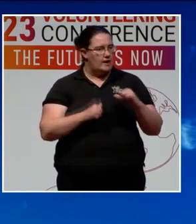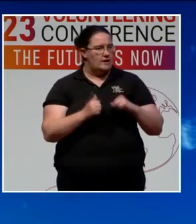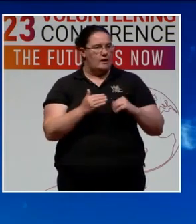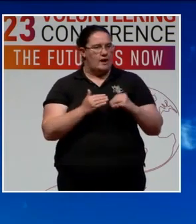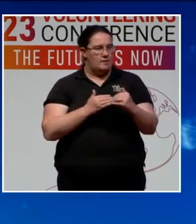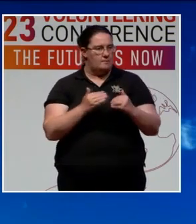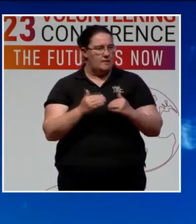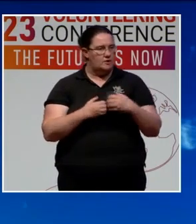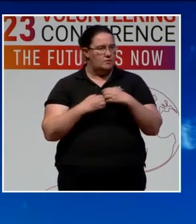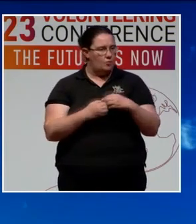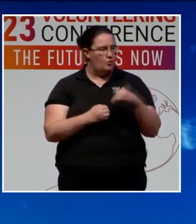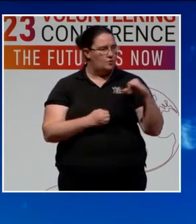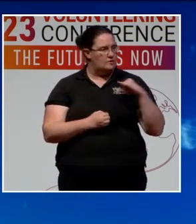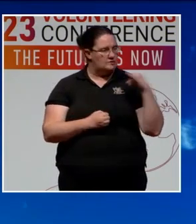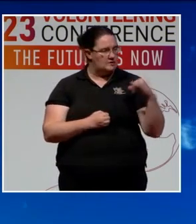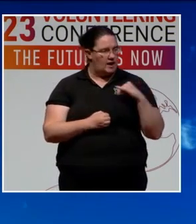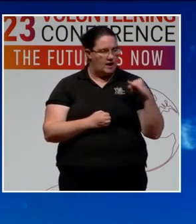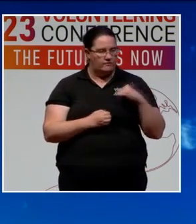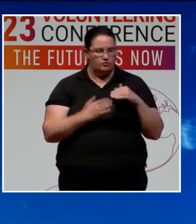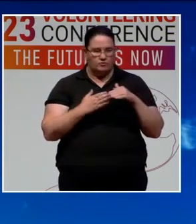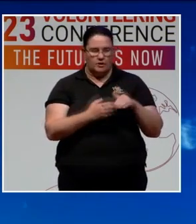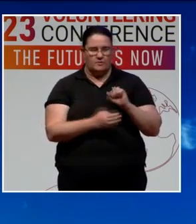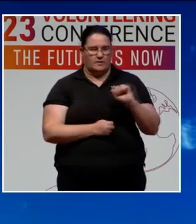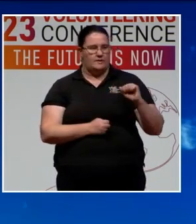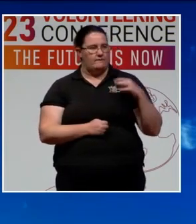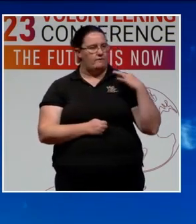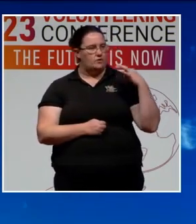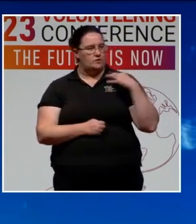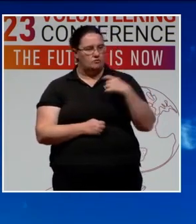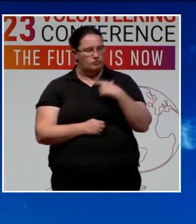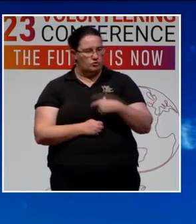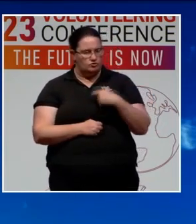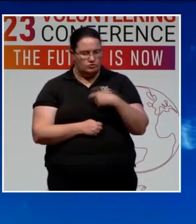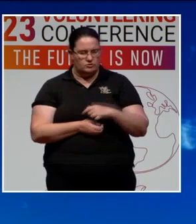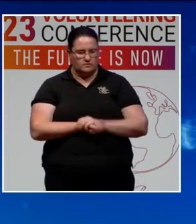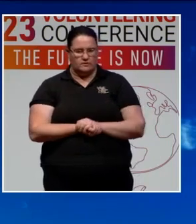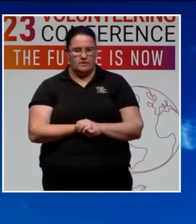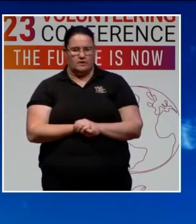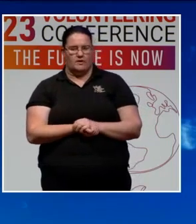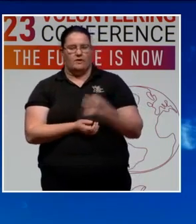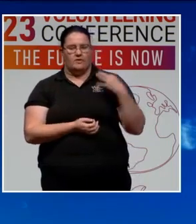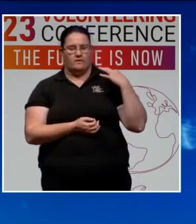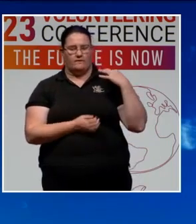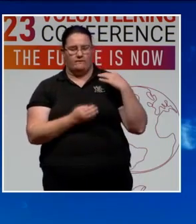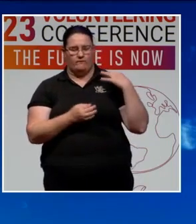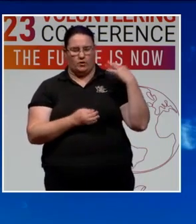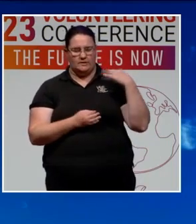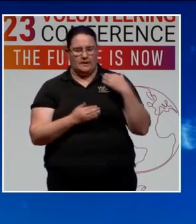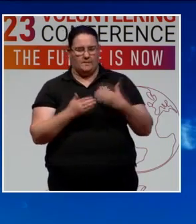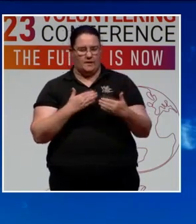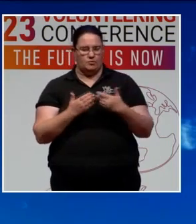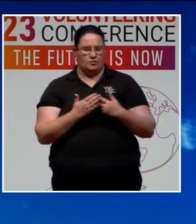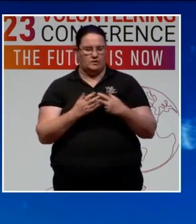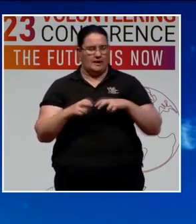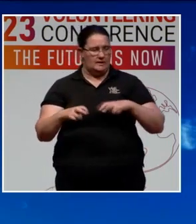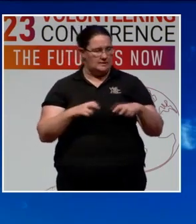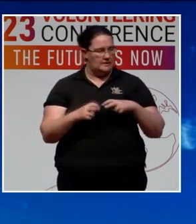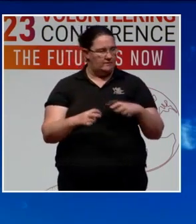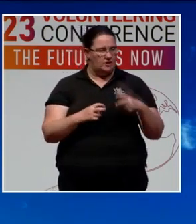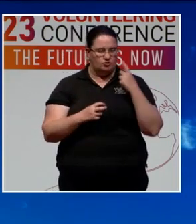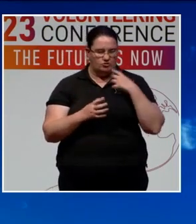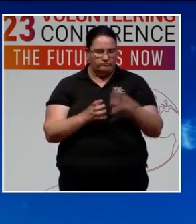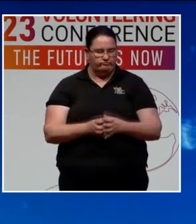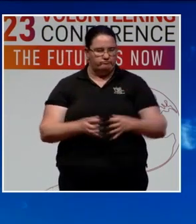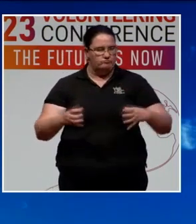volunteering roles. The purpose of the Volunteer Management Activity is to increase opportunities for people to